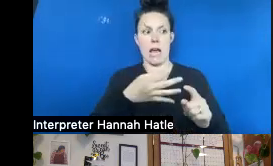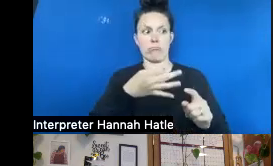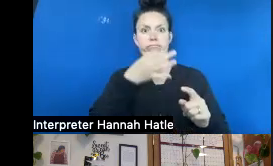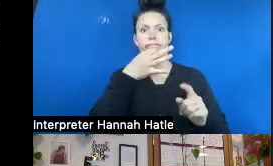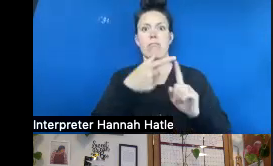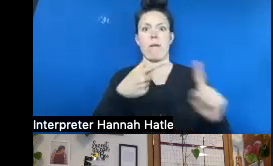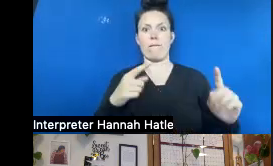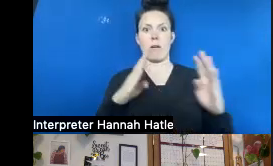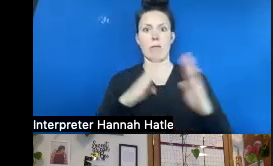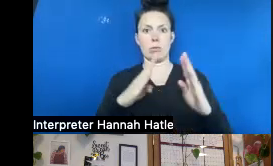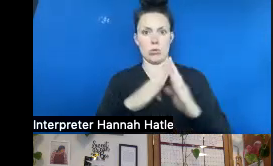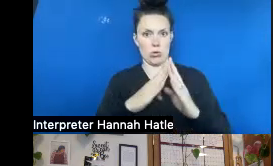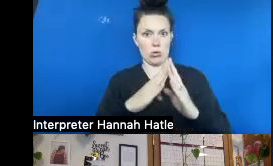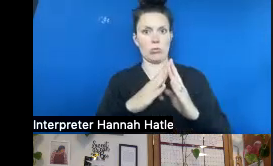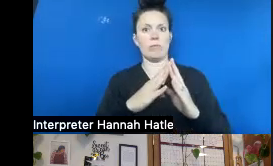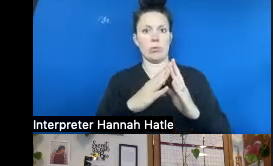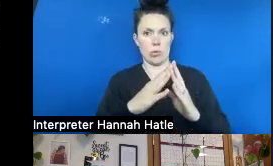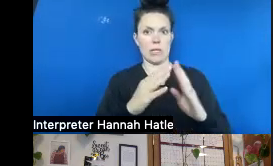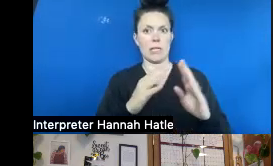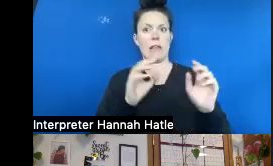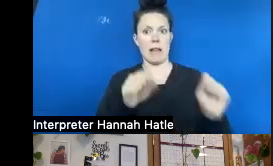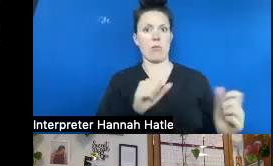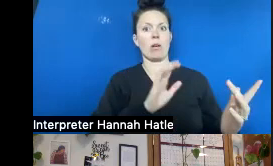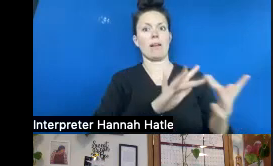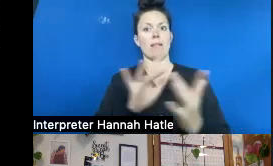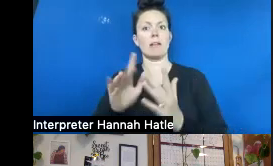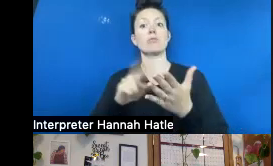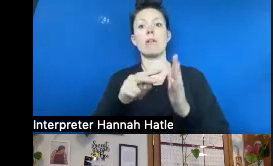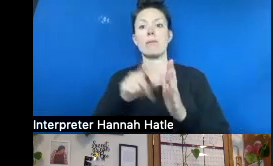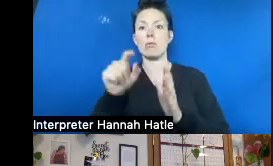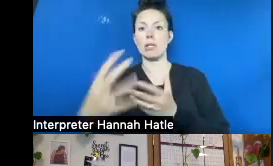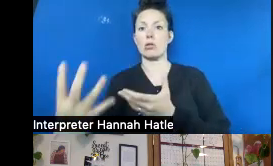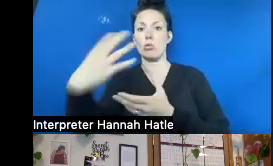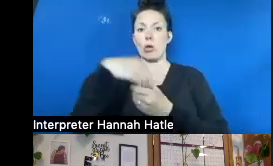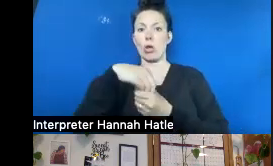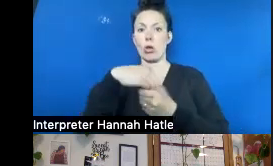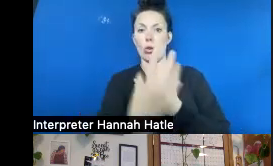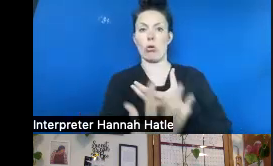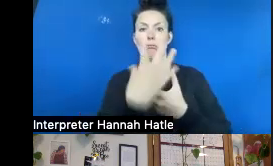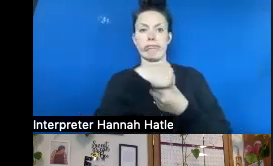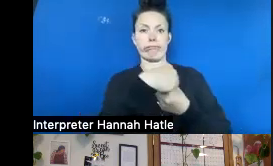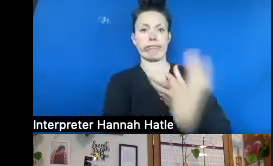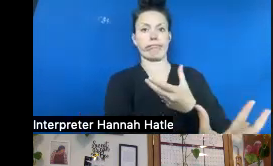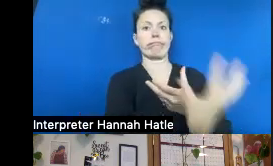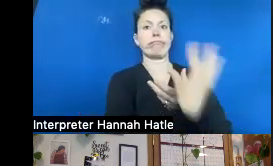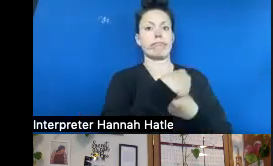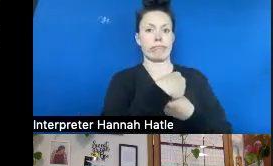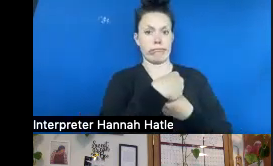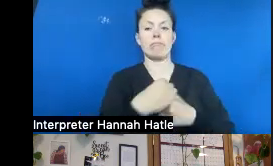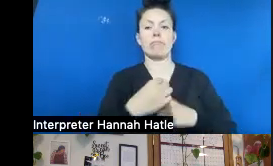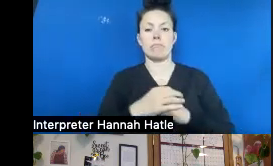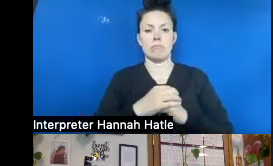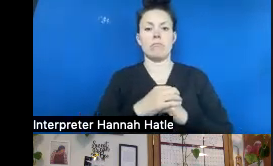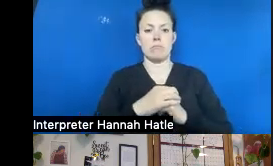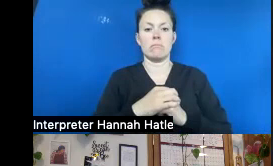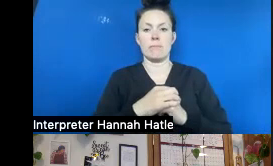and within our reach, and we should be inclusive. So from there, then, you know, we